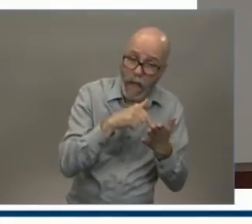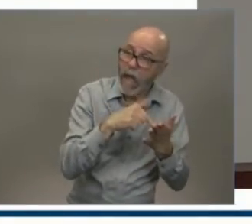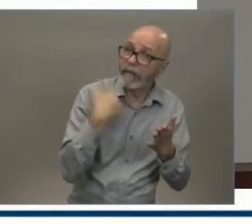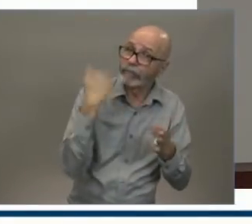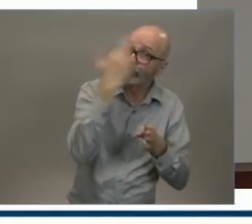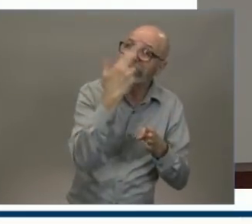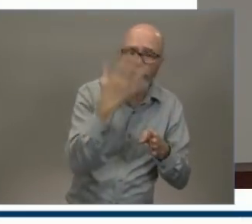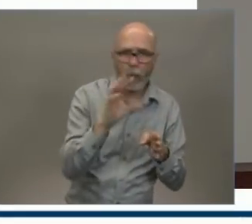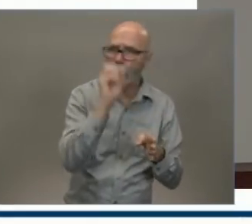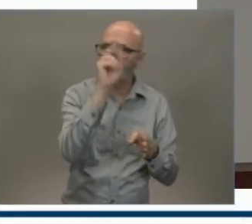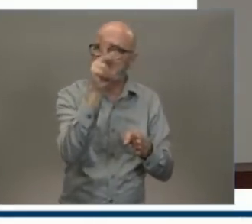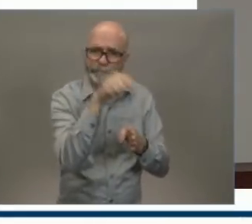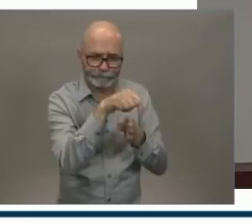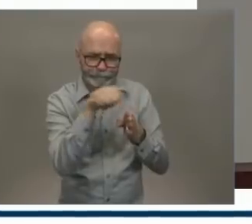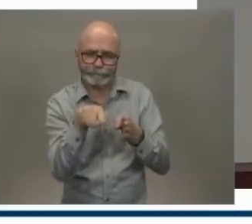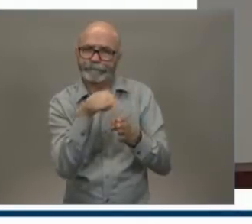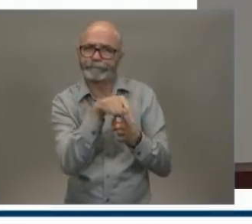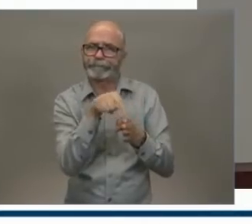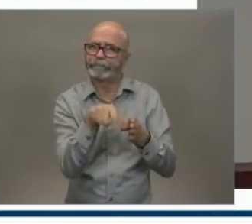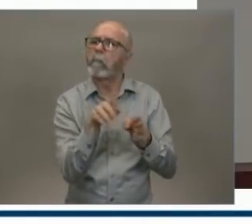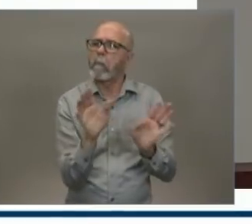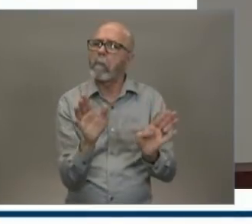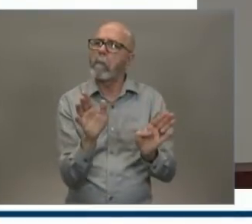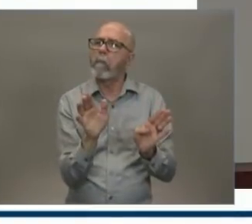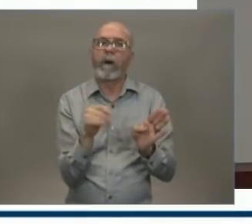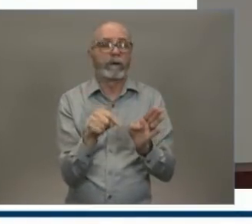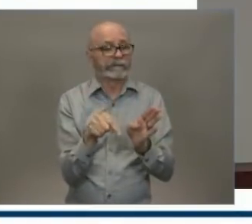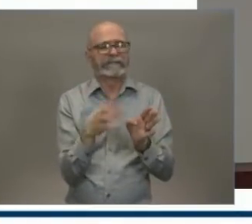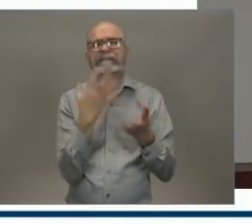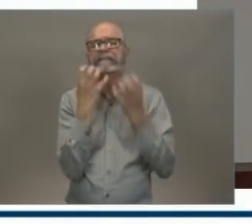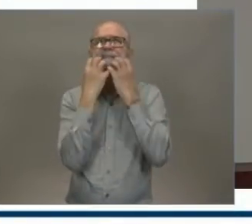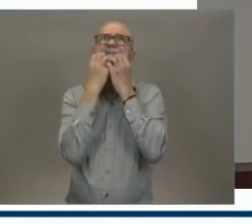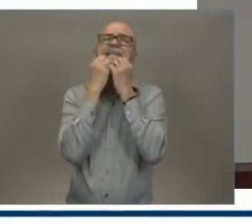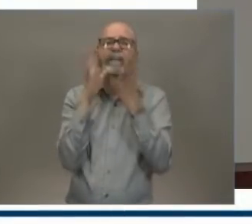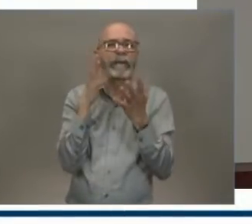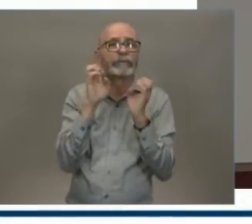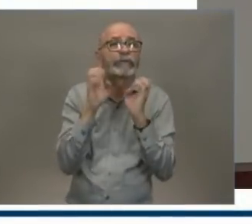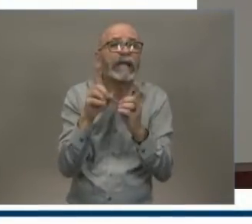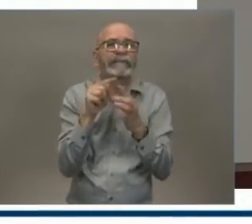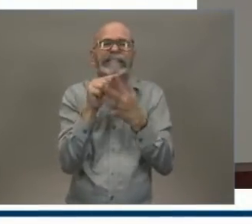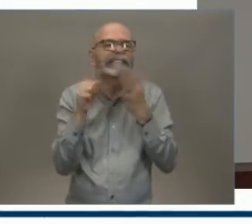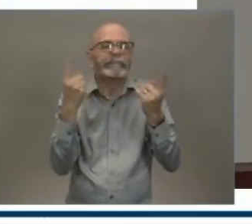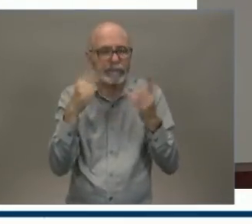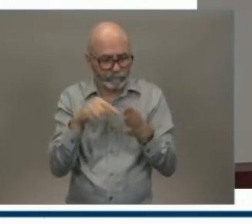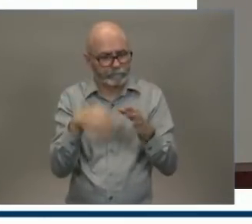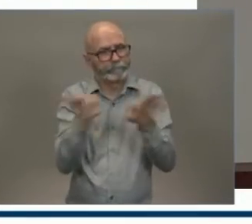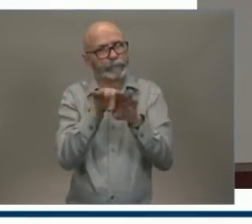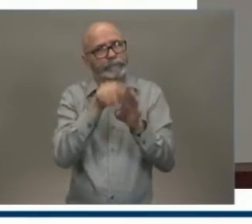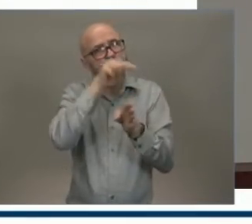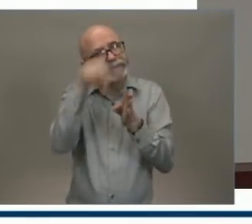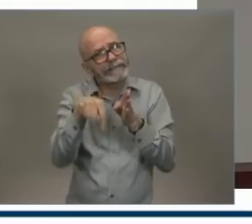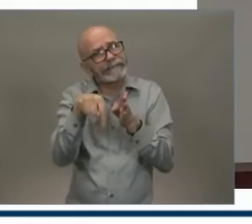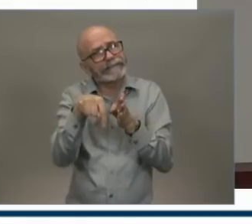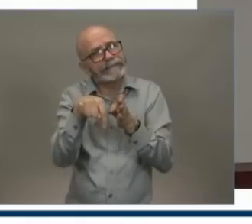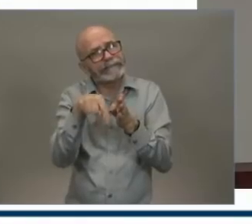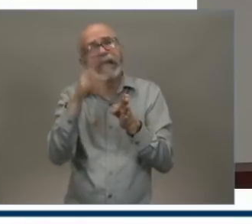people to do what they need to do in their regular lives. And we always try to balance our COVID